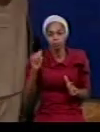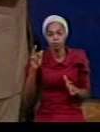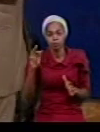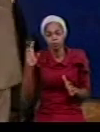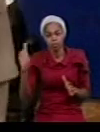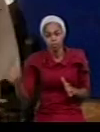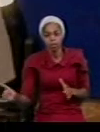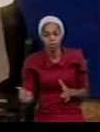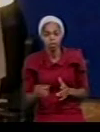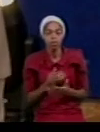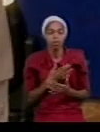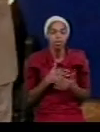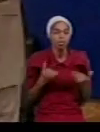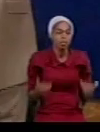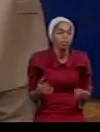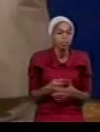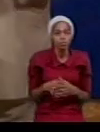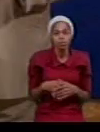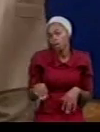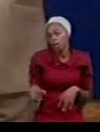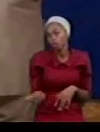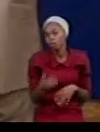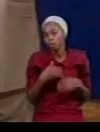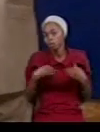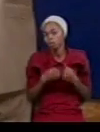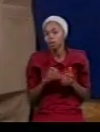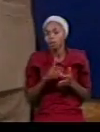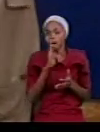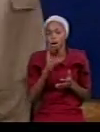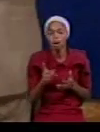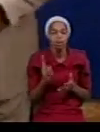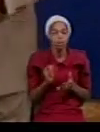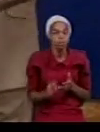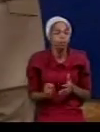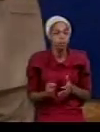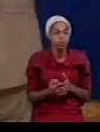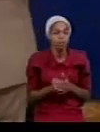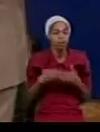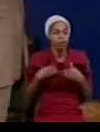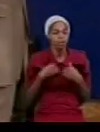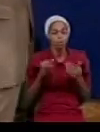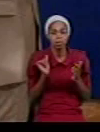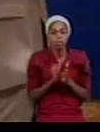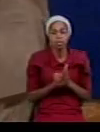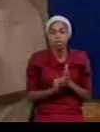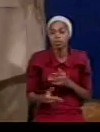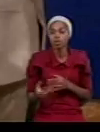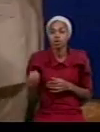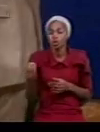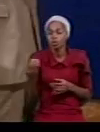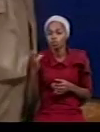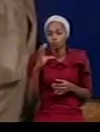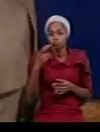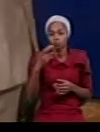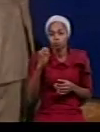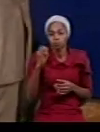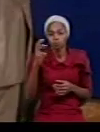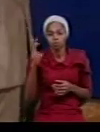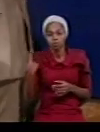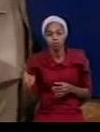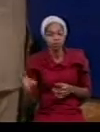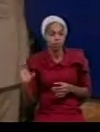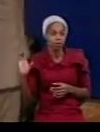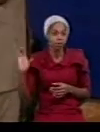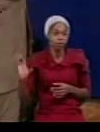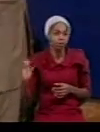Chewed the cud, they were herbivores, and then they will eat these plants, and the plants will go into their system, and it will come back, and they will chew it